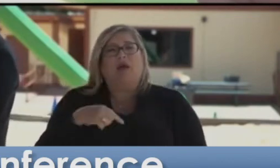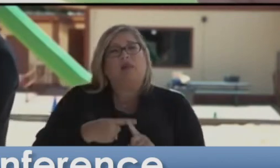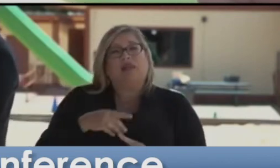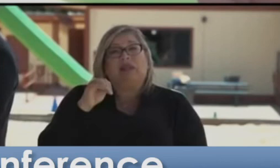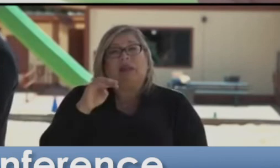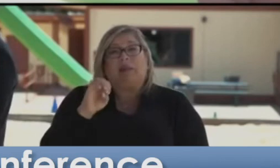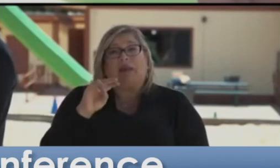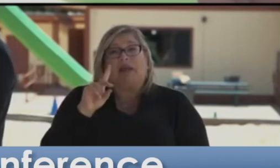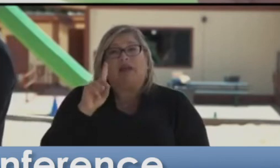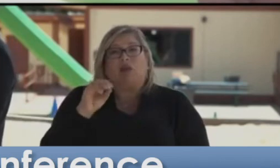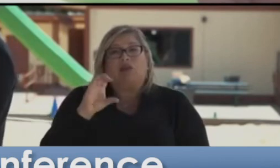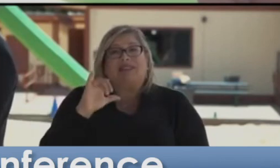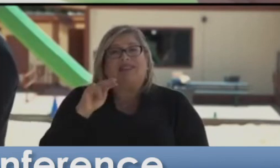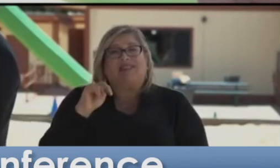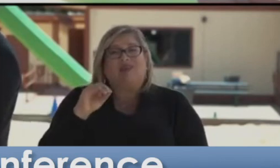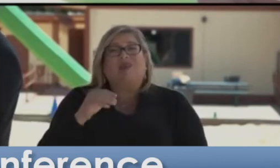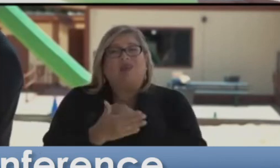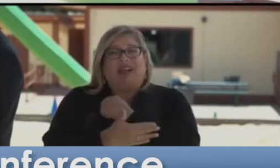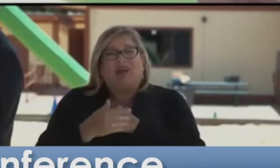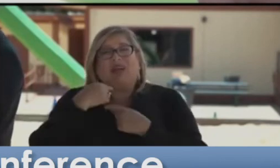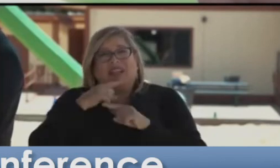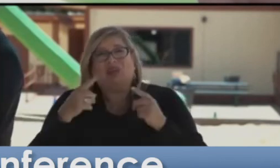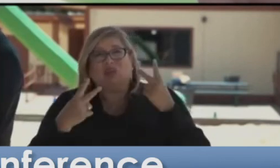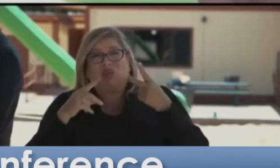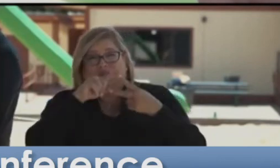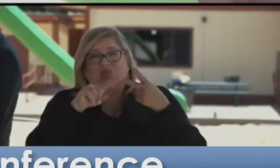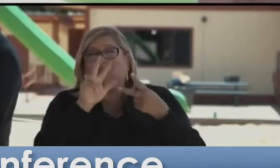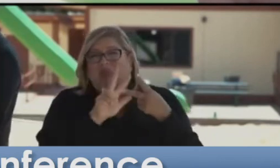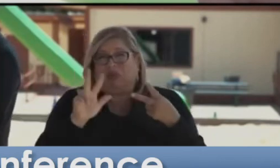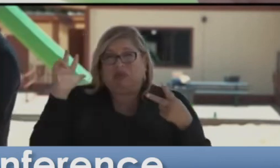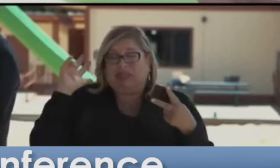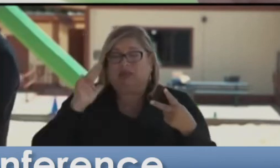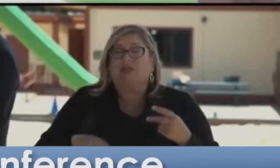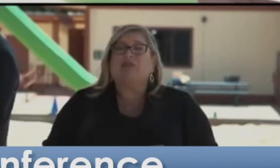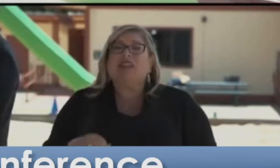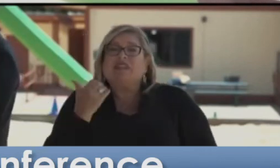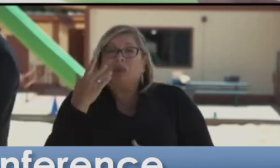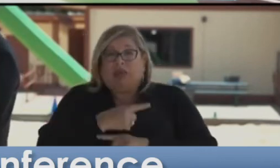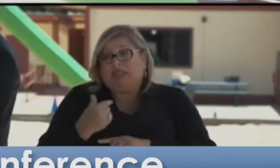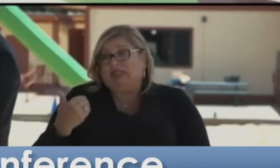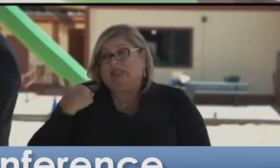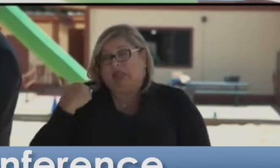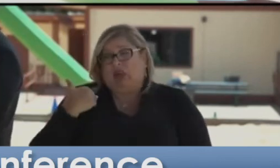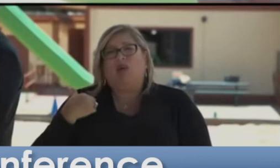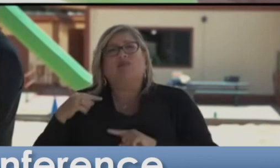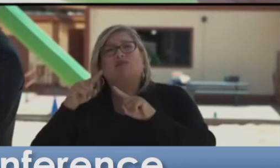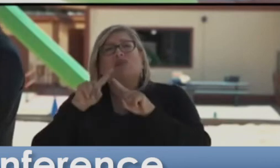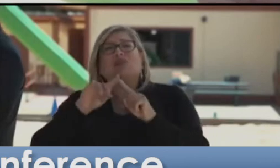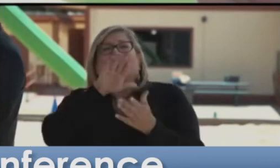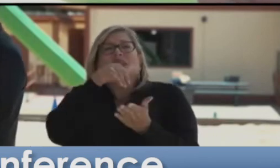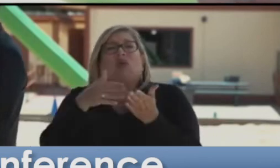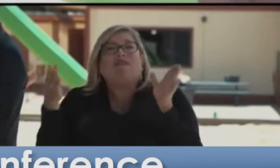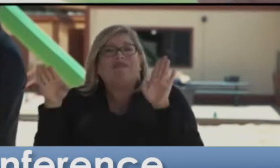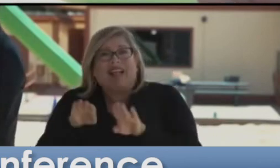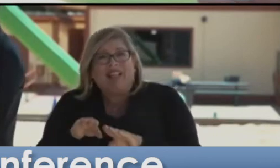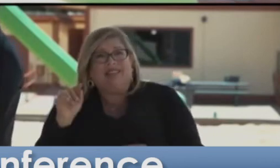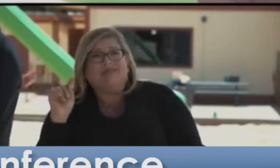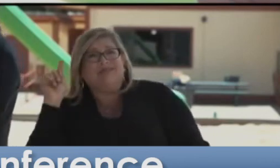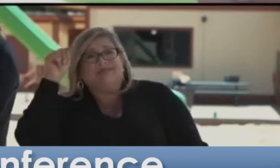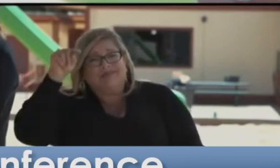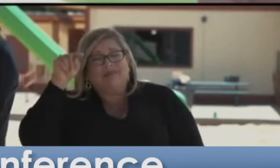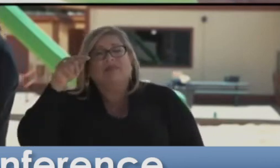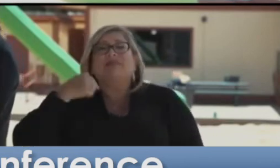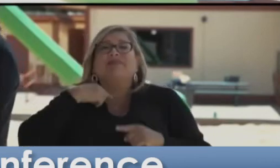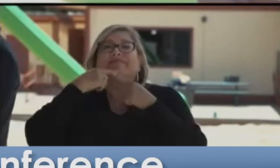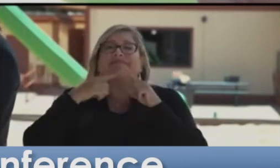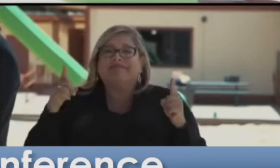ago. Just 2 days ago, I was out in the Central Valley, not here, Central Coast, Central Valley, announcing that we